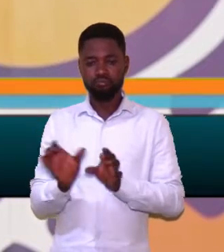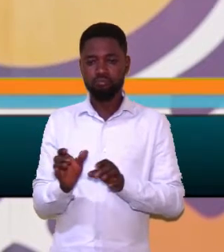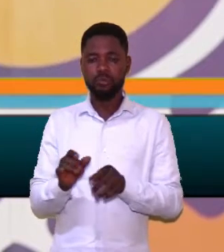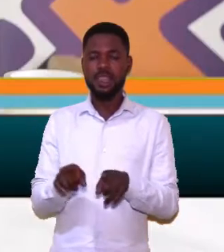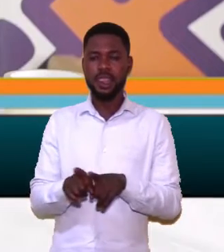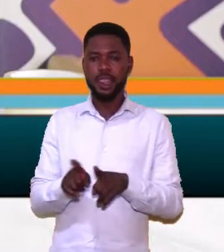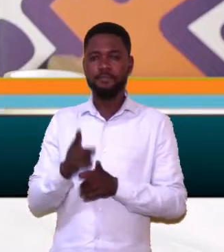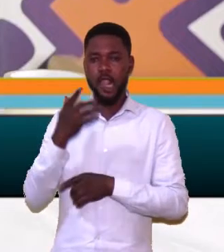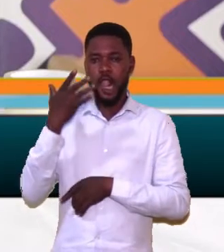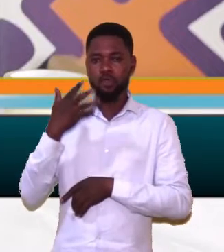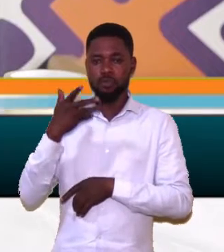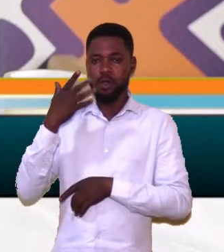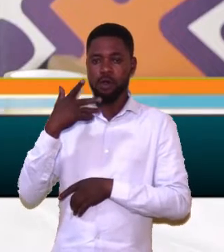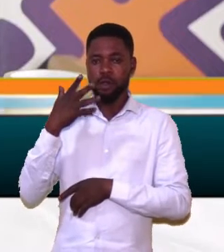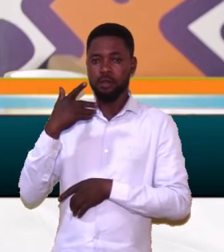You do the same for all of them.